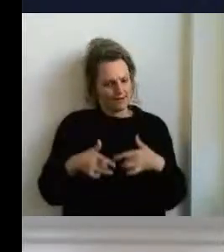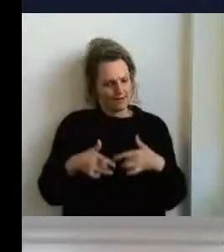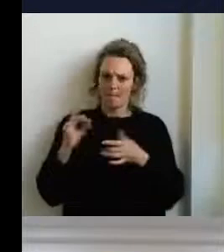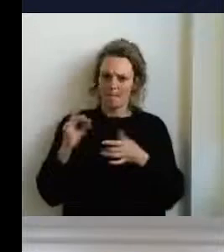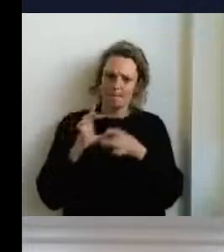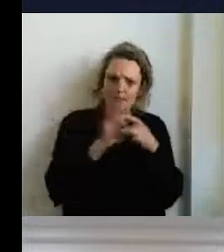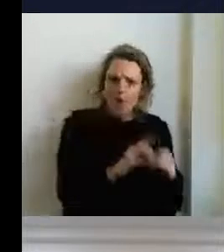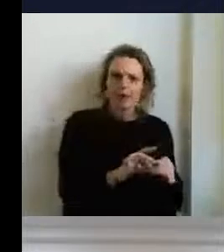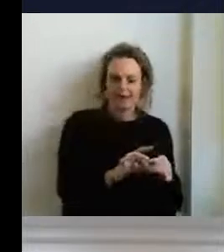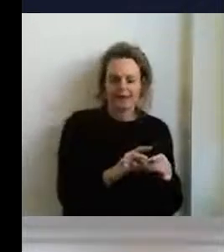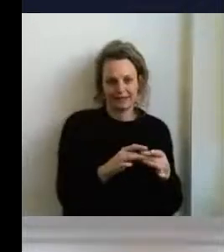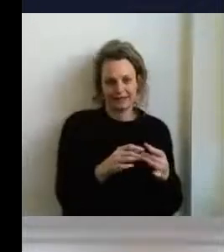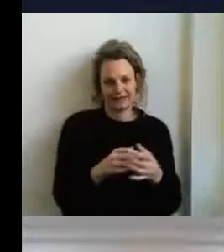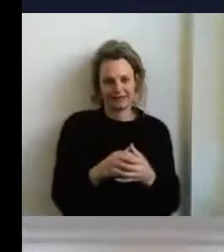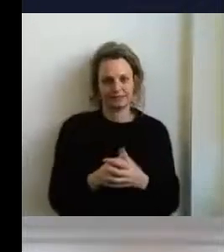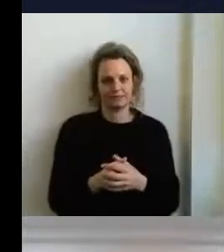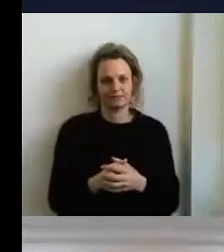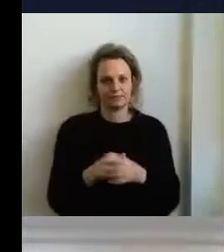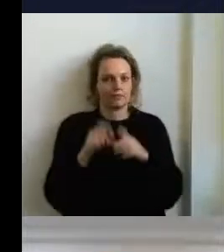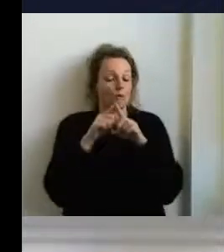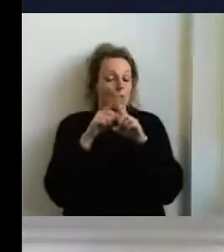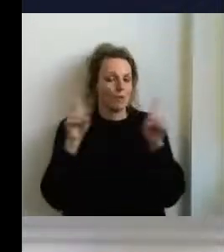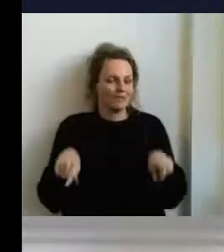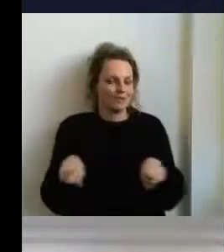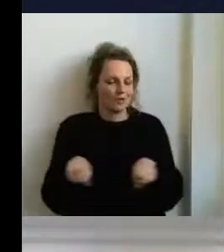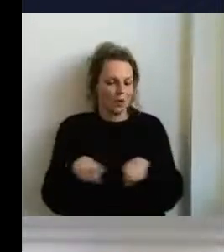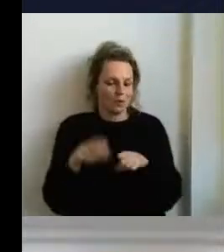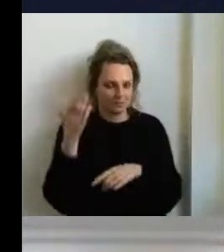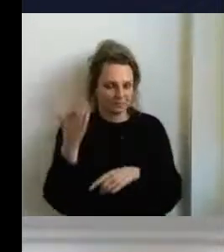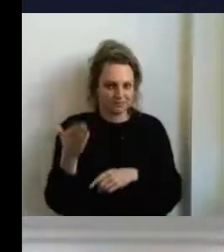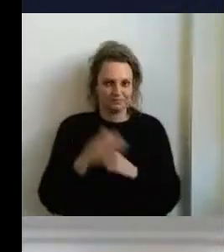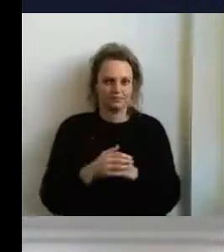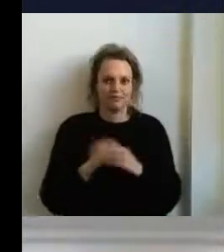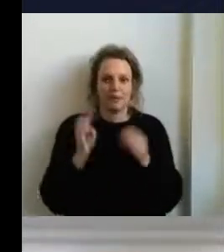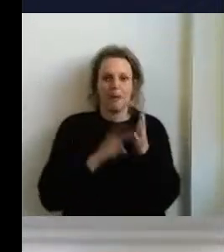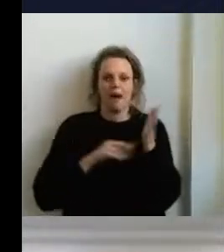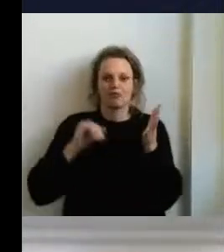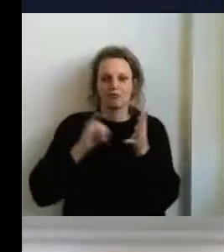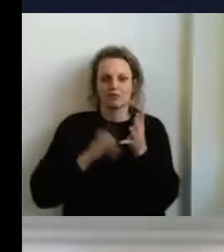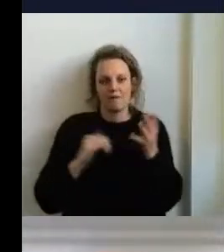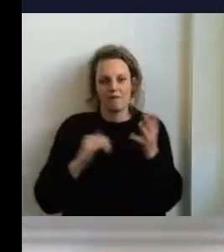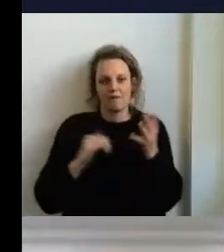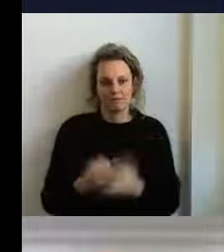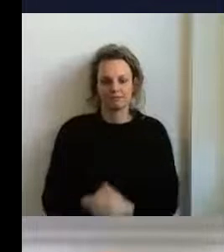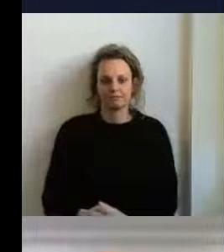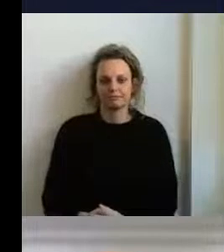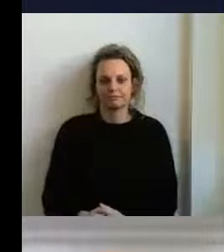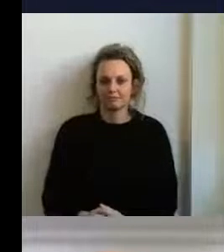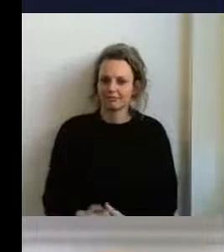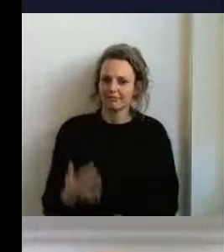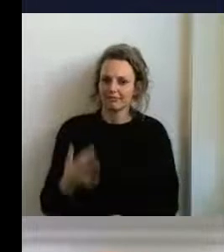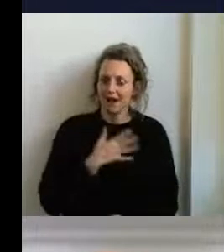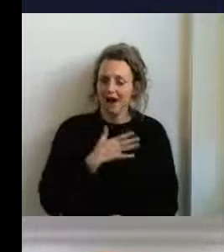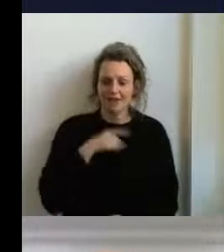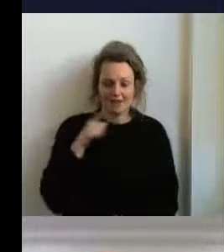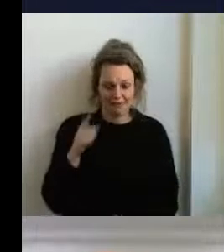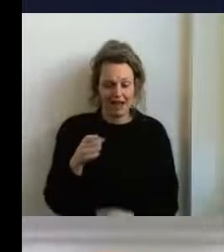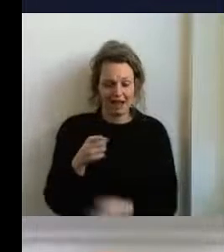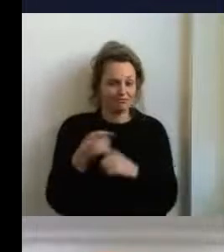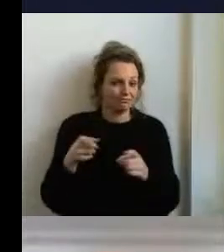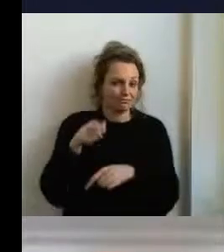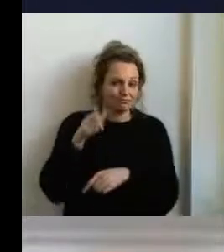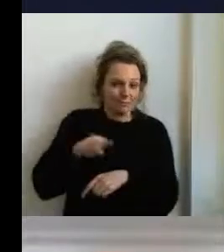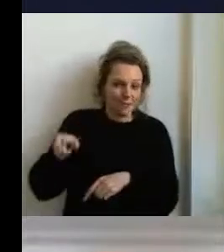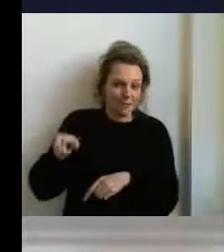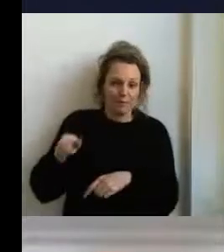belonging. Windows. Microsoft. I love that. These people are just absolutely